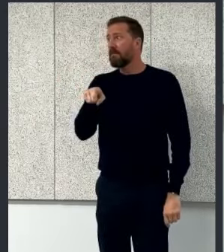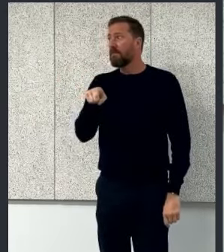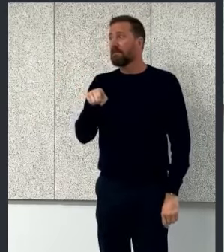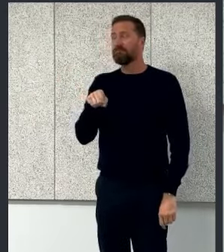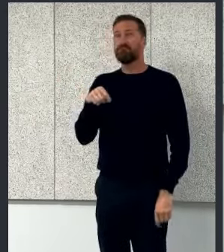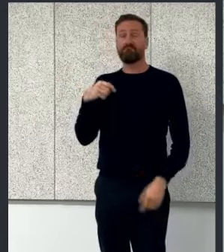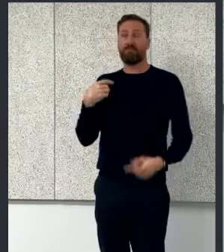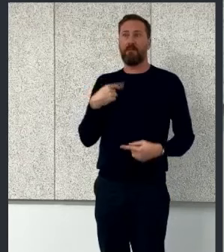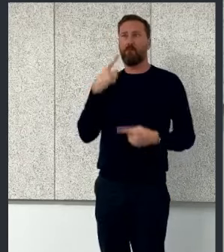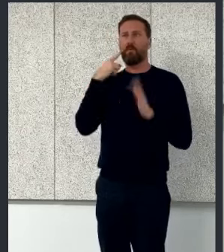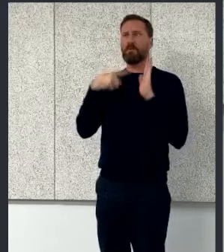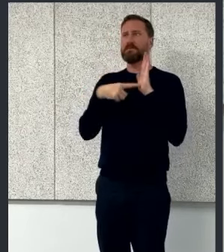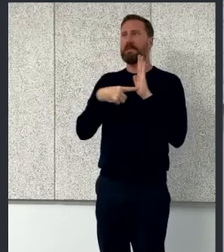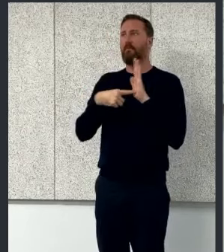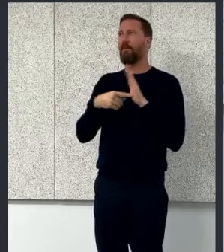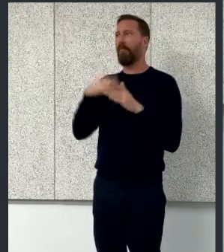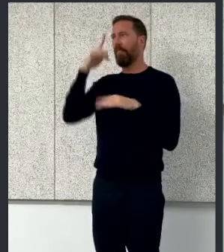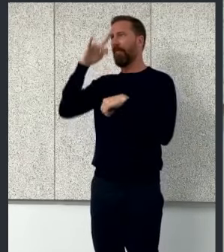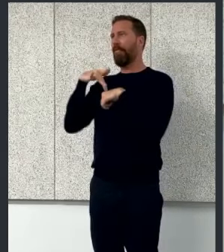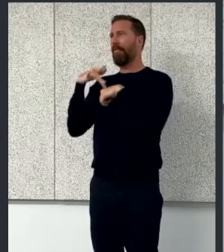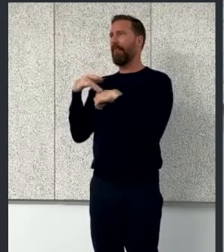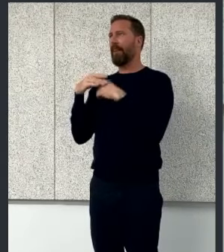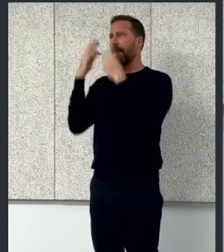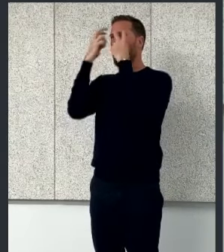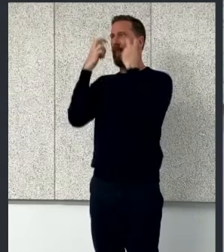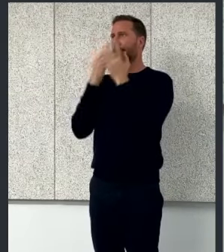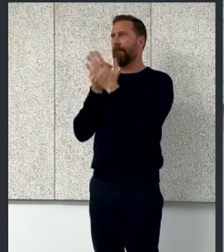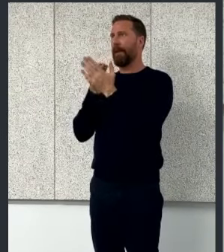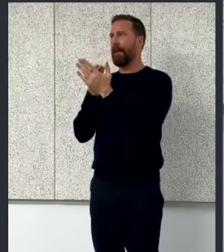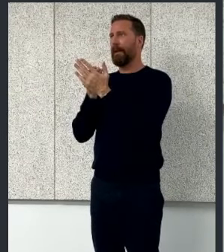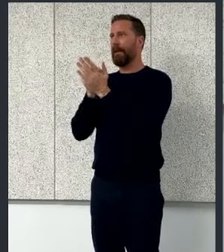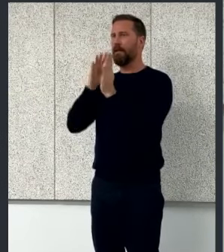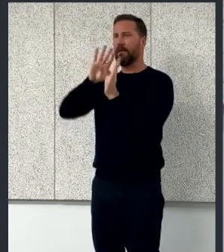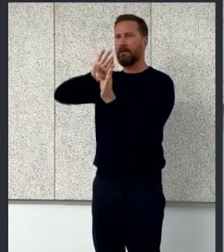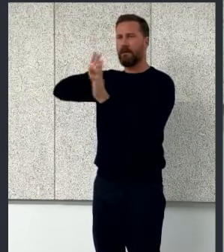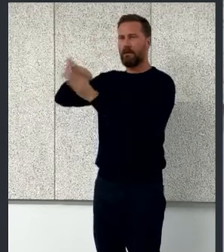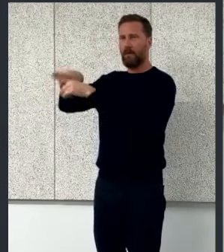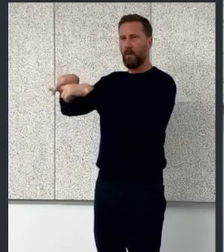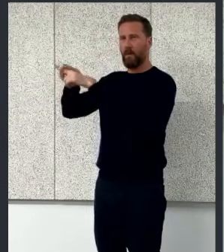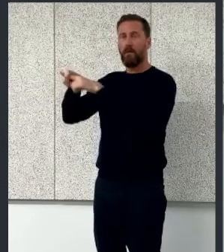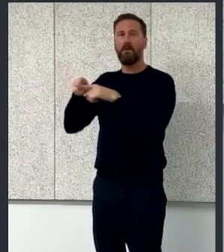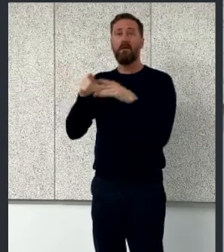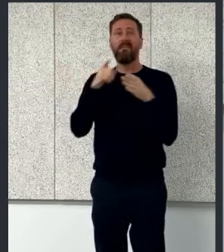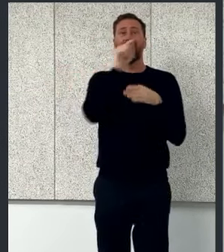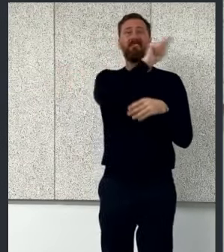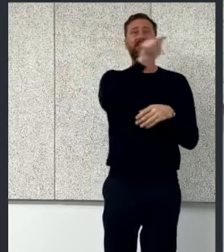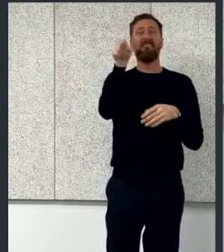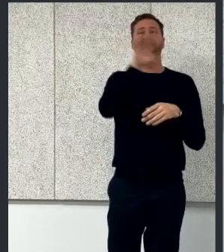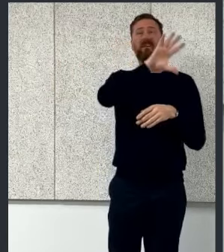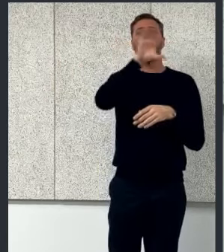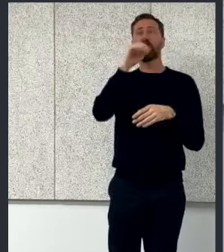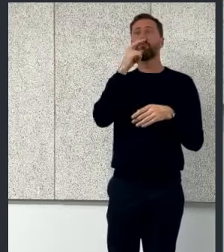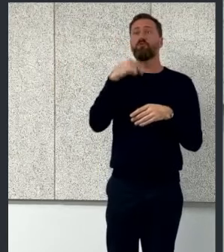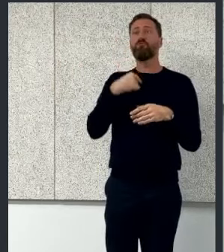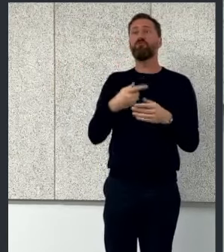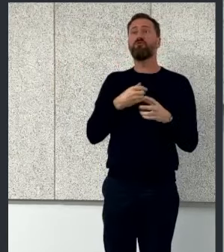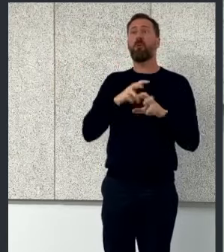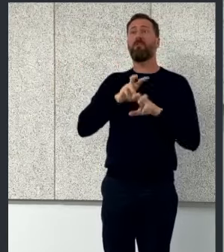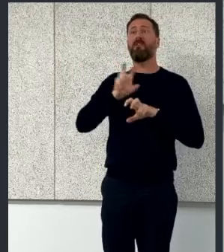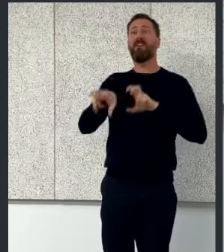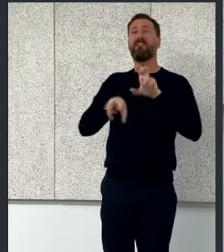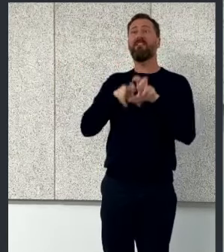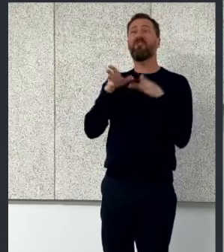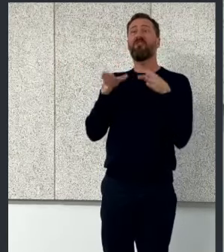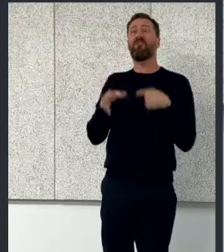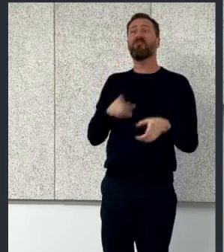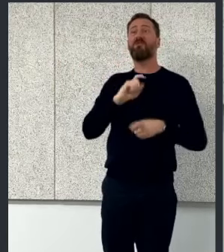some of the things that aren't money, there have been some companies that have done funders briefings recently, and I feel